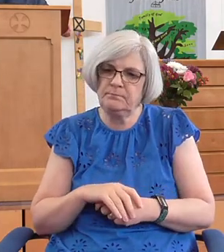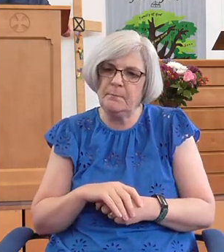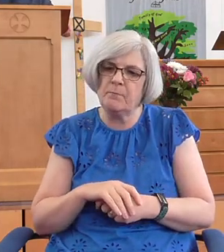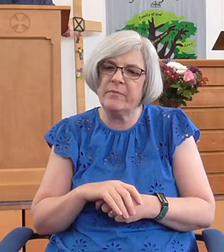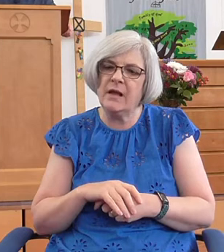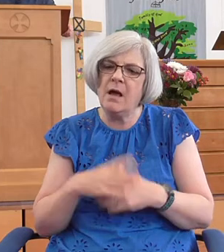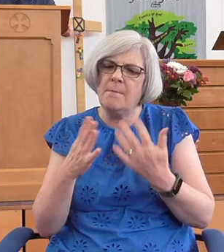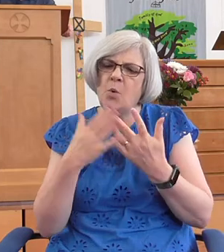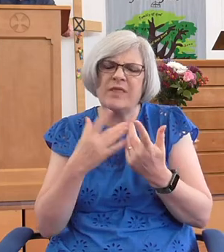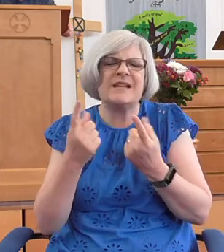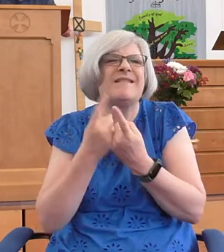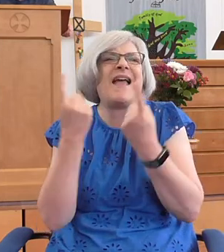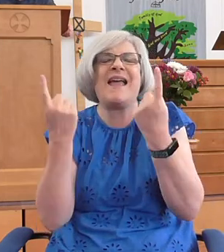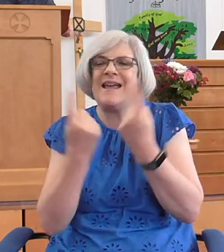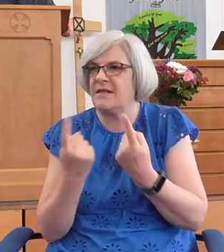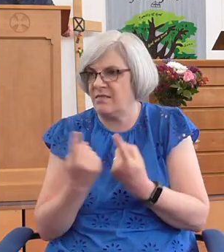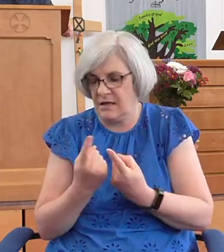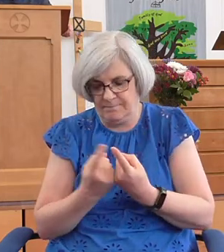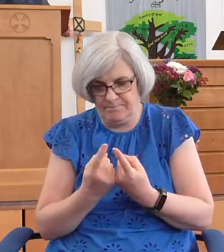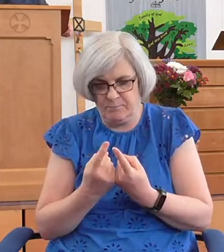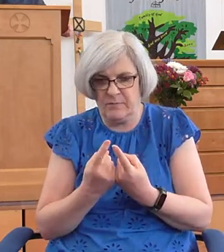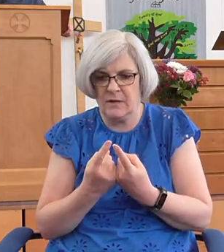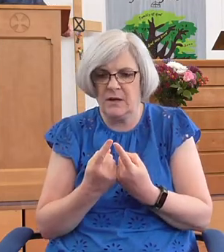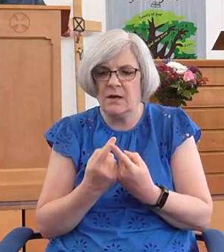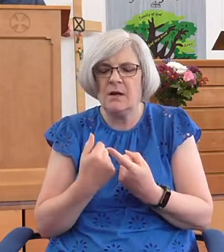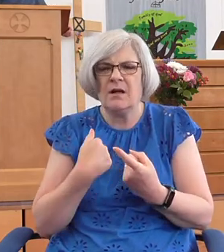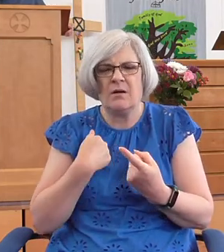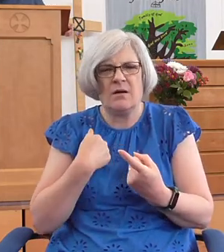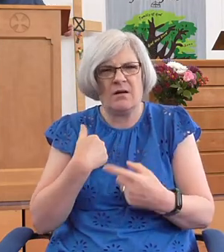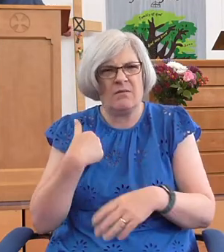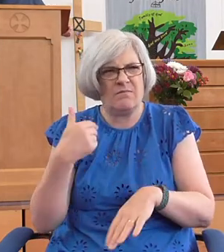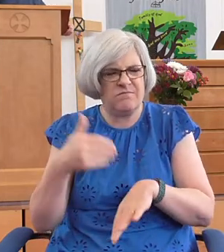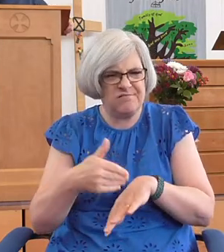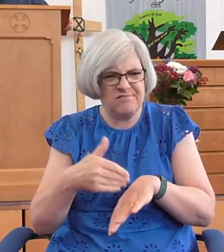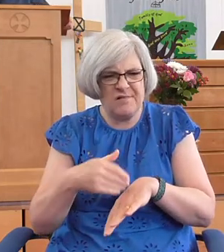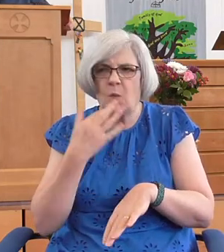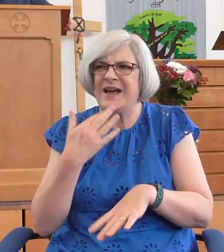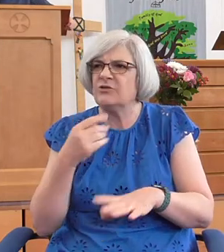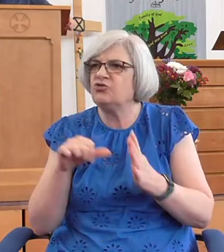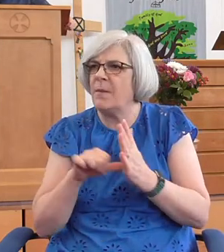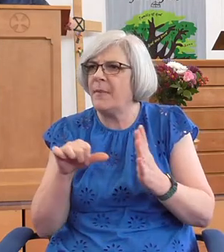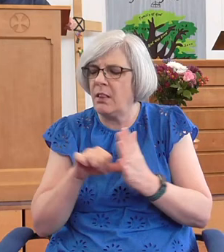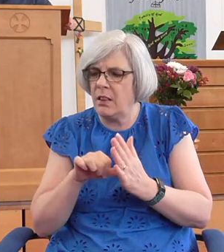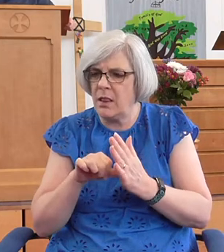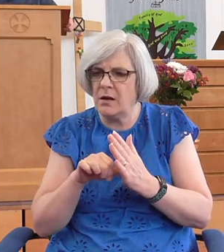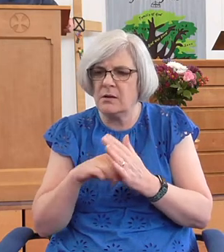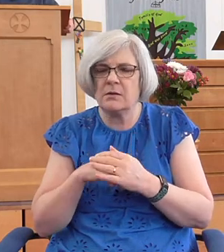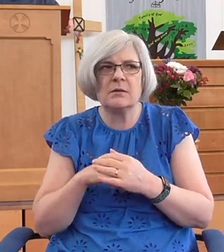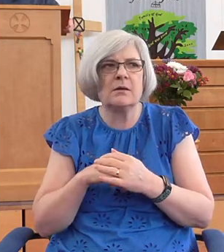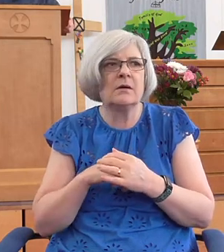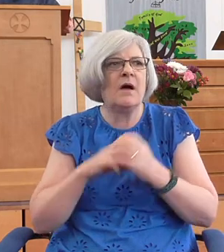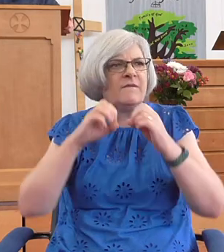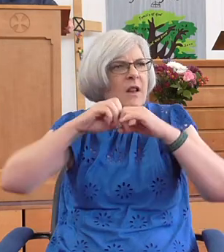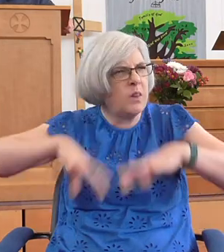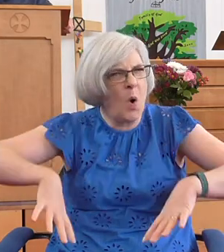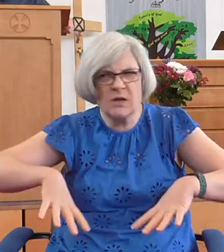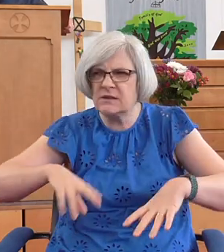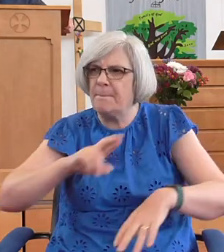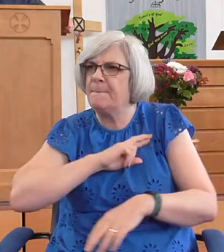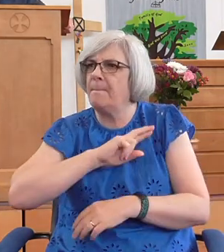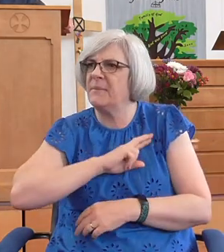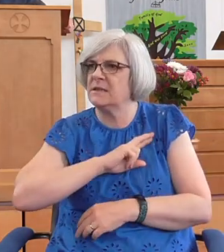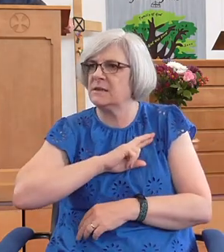"More than anything else, what bothers us when trouble comes is our loss of a sense of